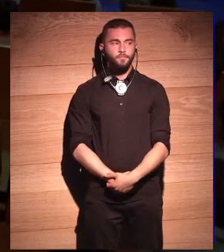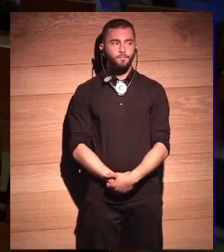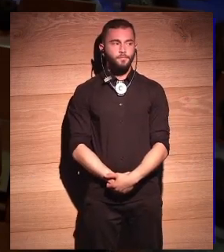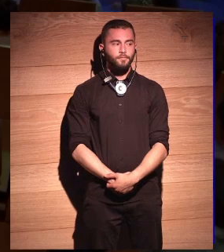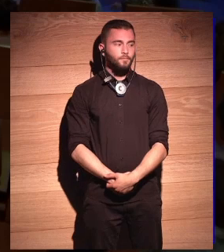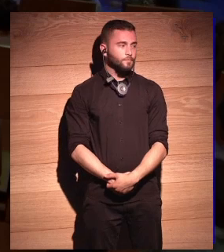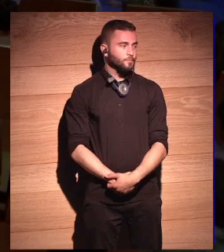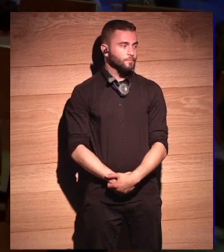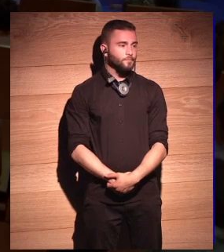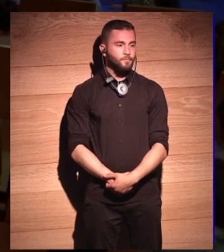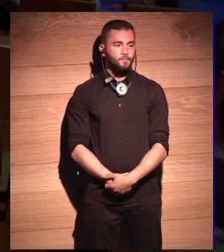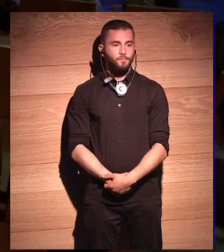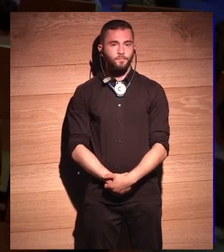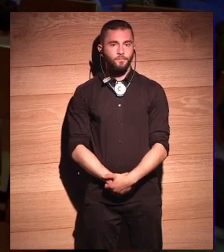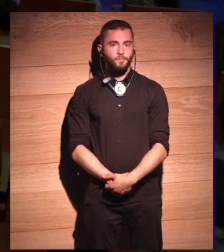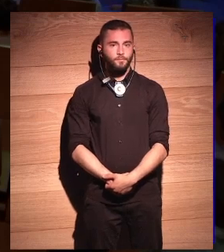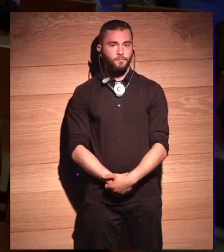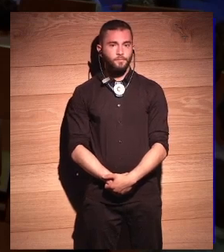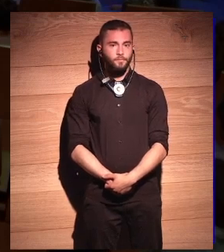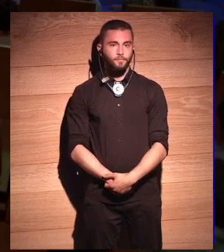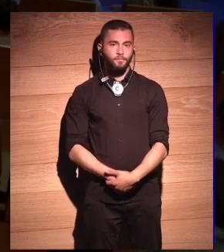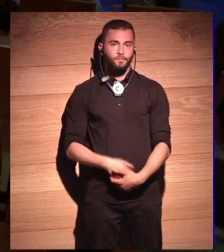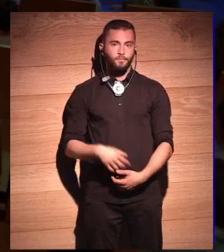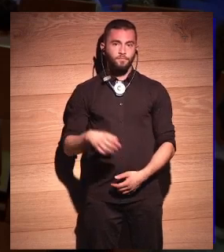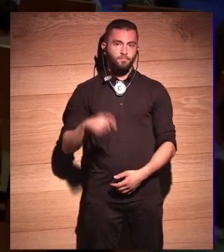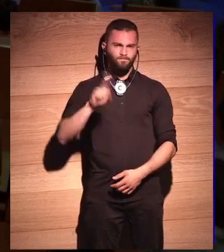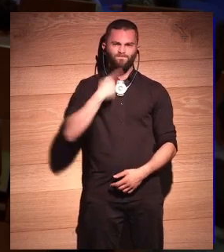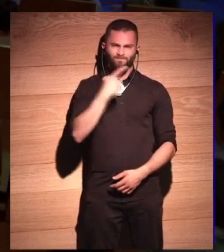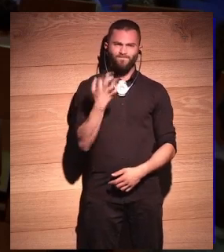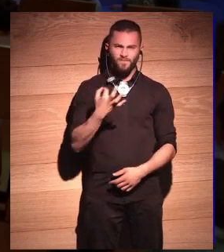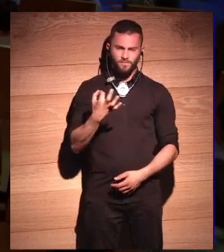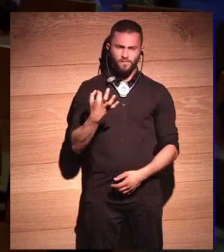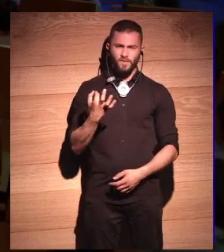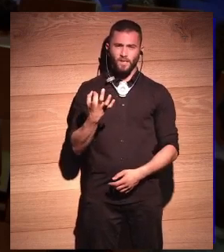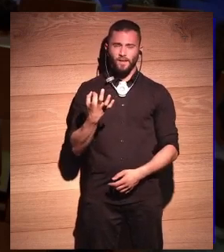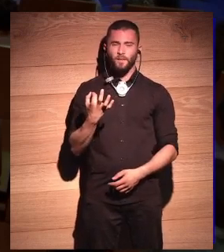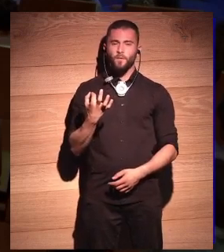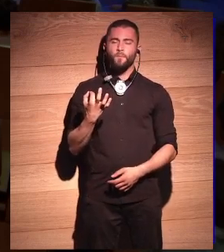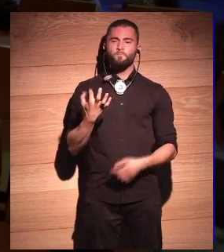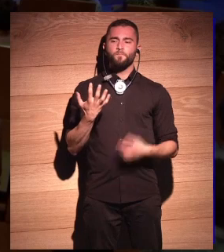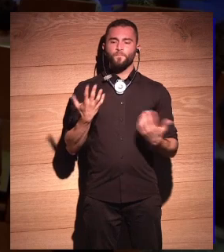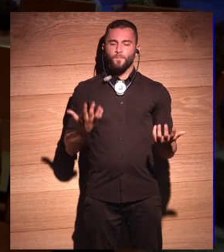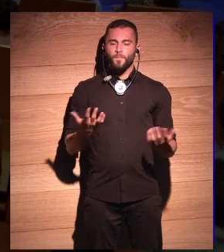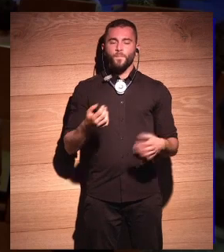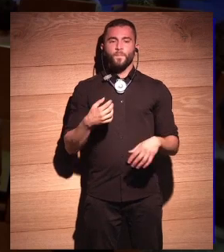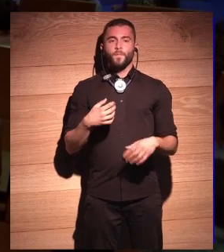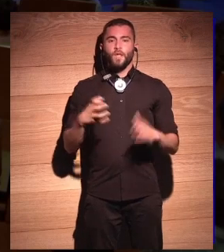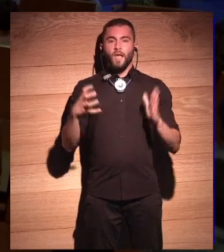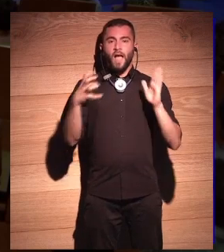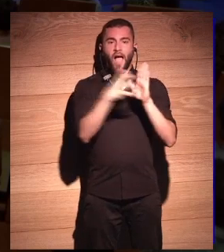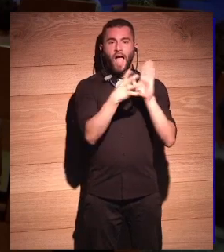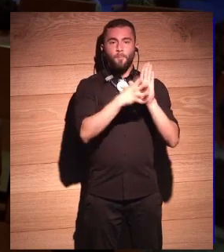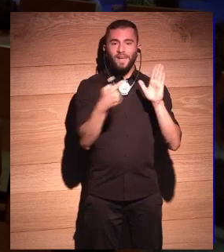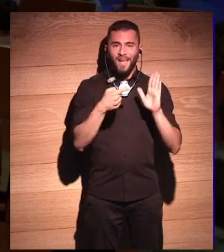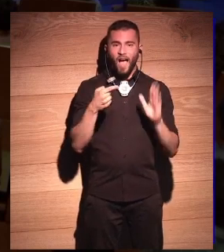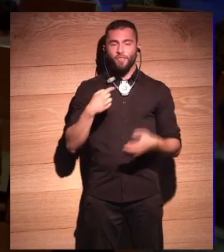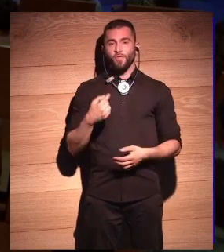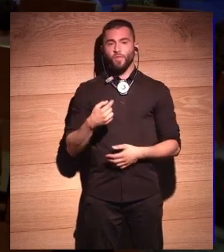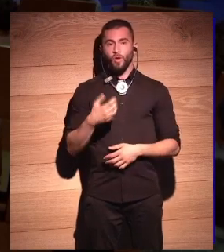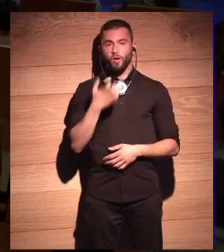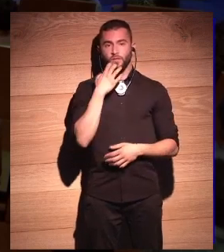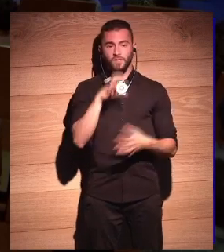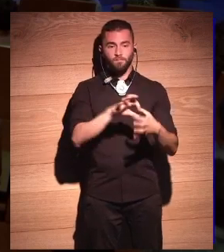it's not good for the application if the connection gets disconnected all the time? Or is that not happening?